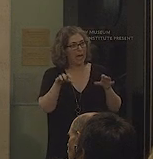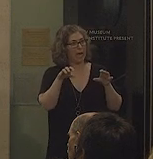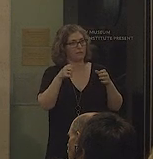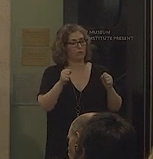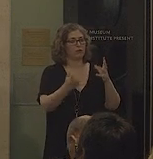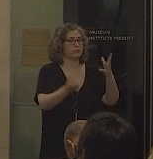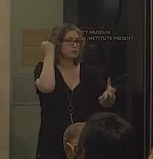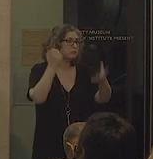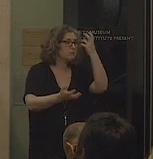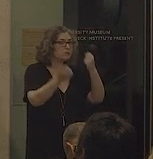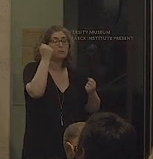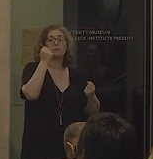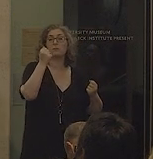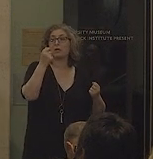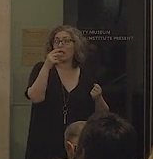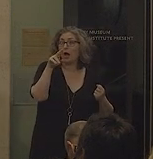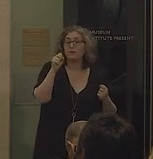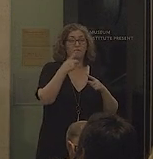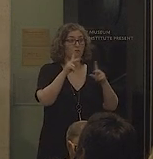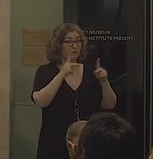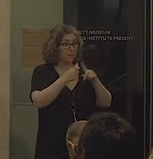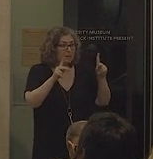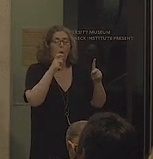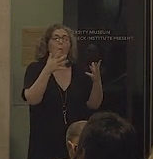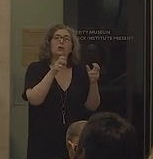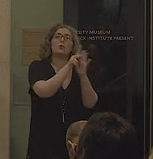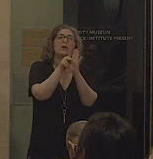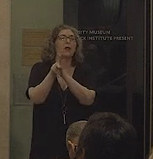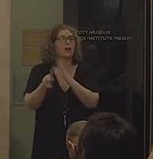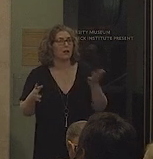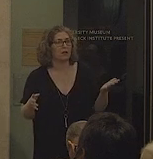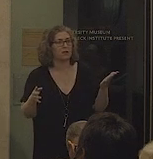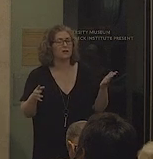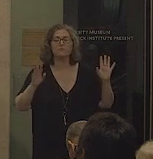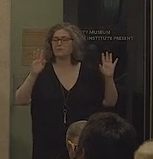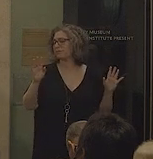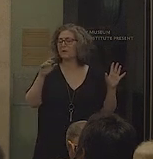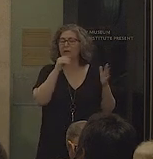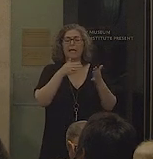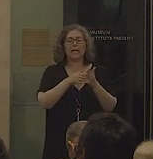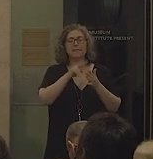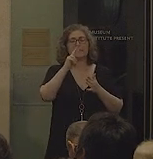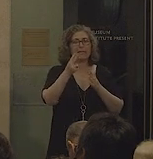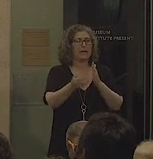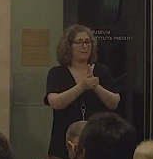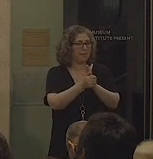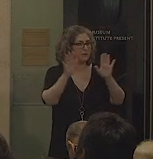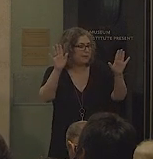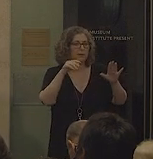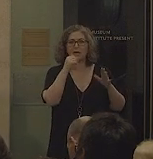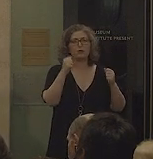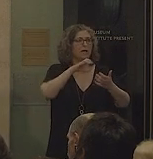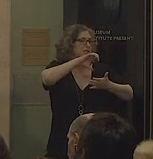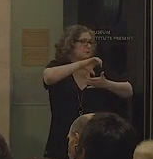remove weapons from those who intend to kill. Listen, I'm not against the Second Amendment. I'm not looking to